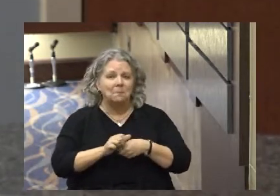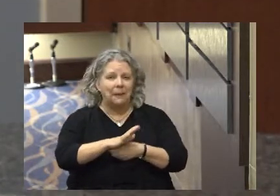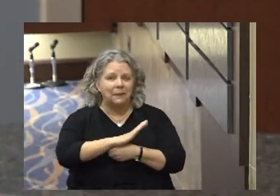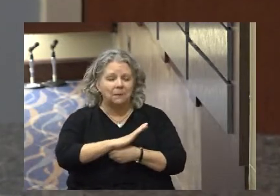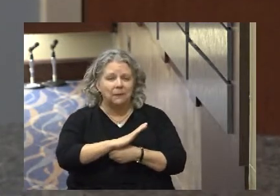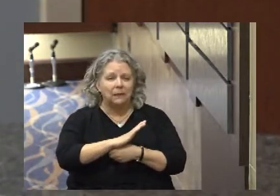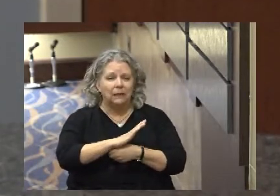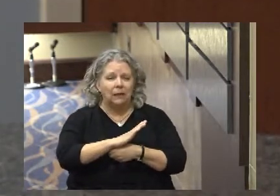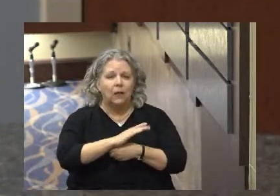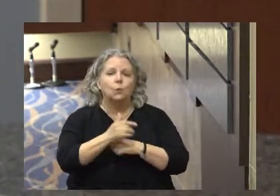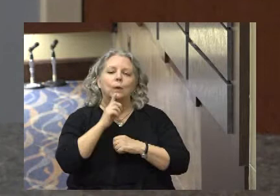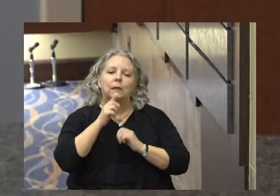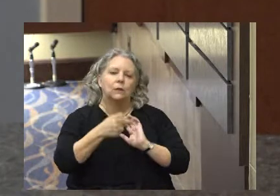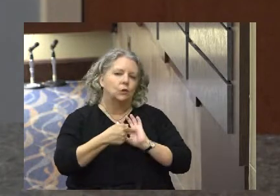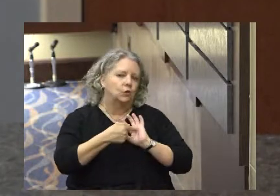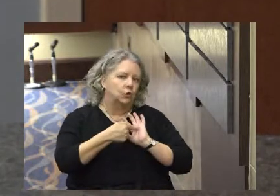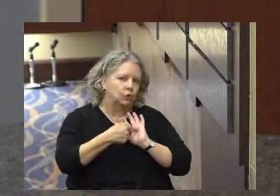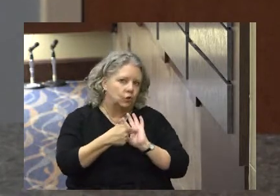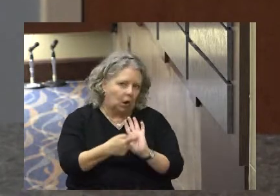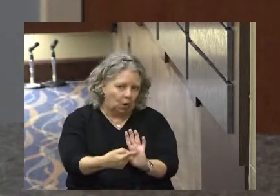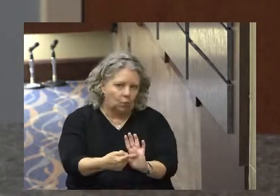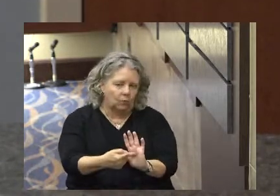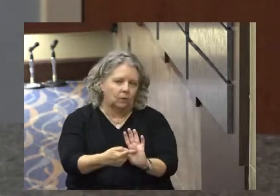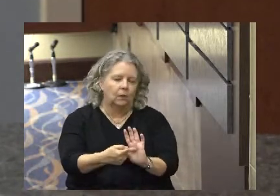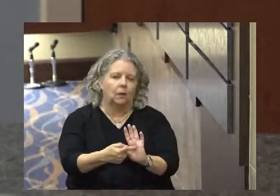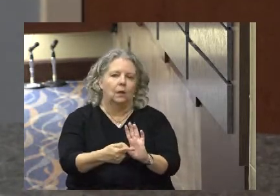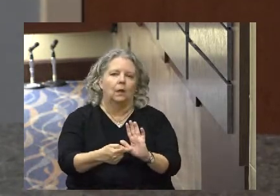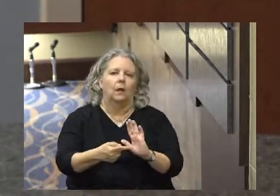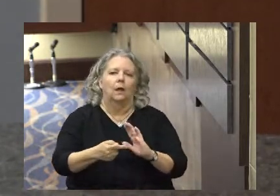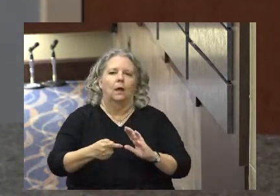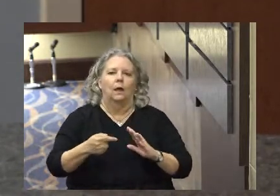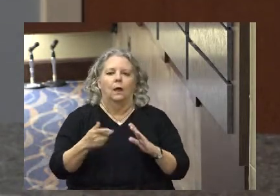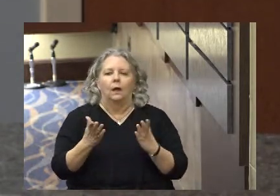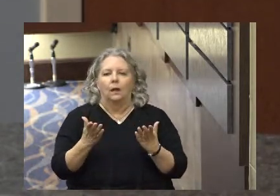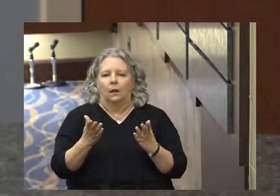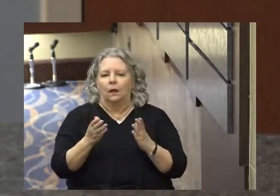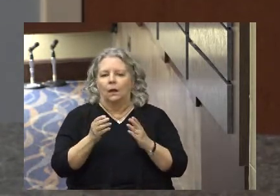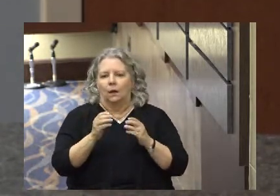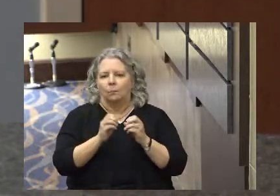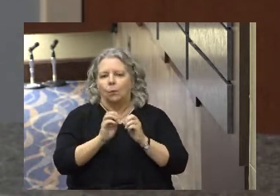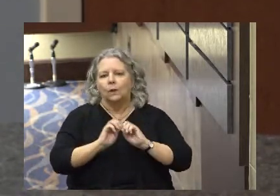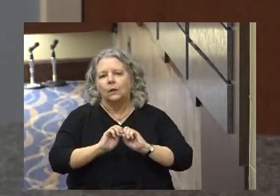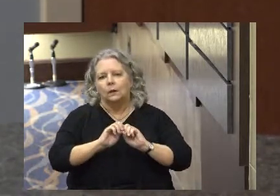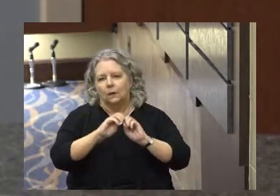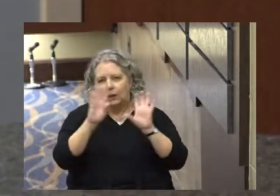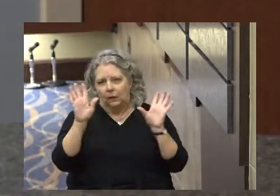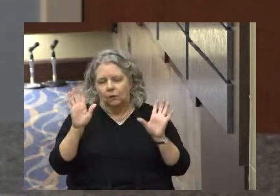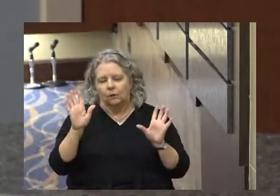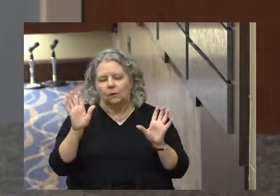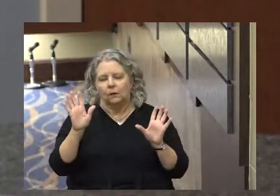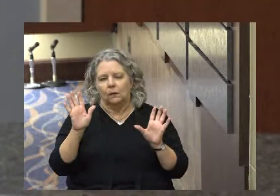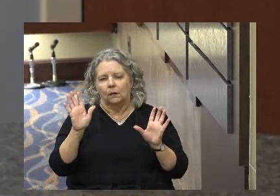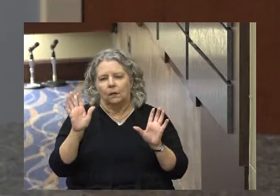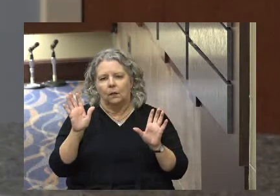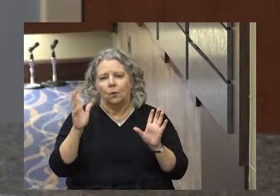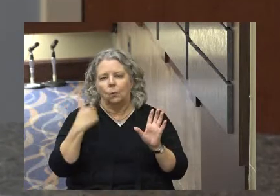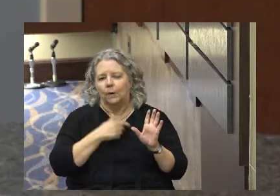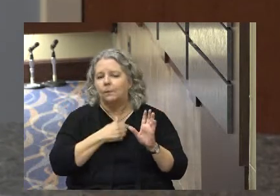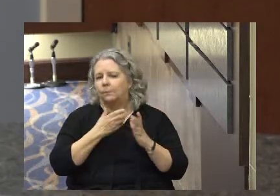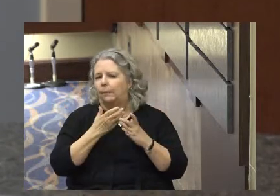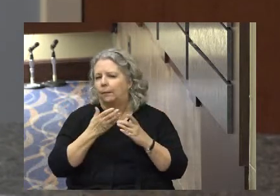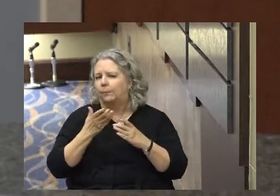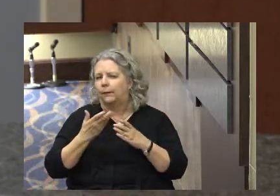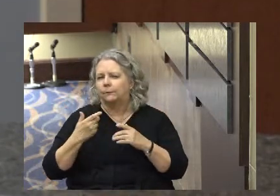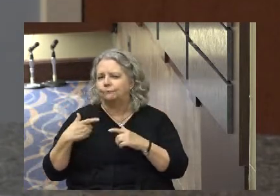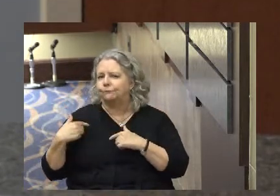or allowed more light to shine on something that we have been looking at and dealing with for several